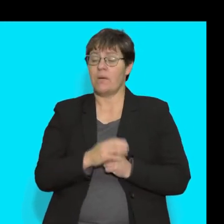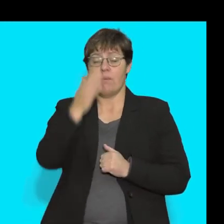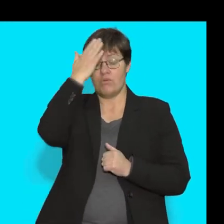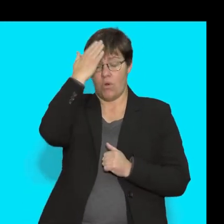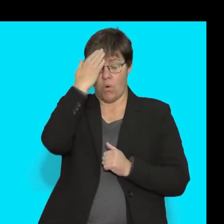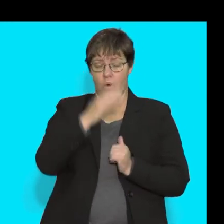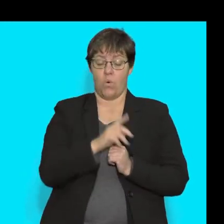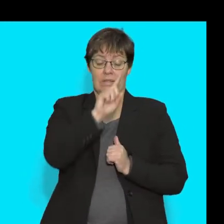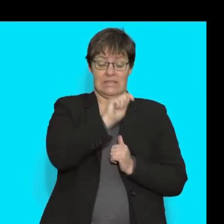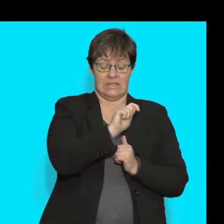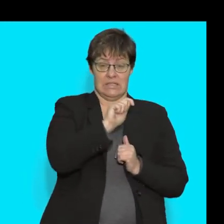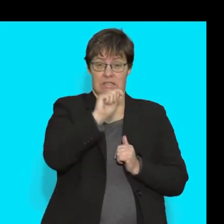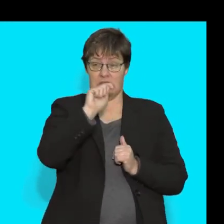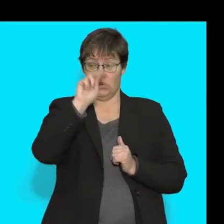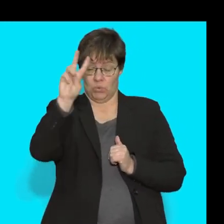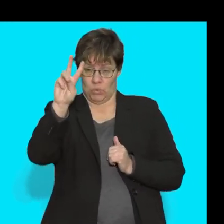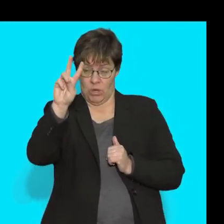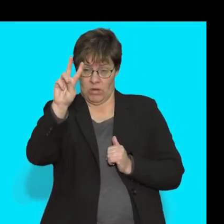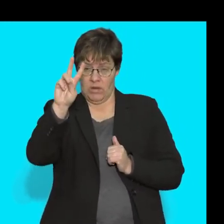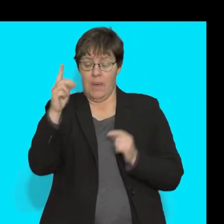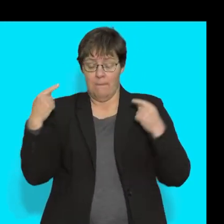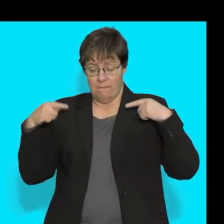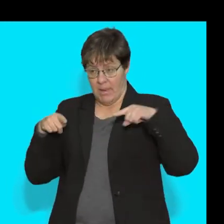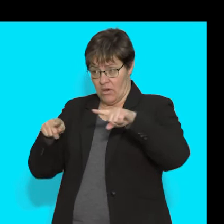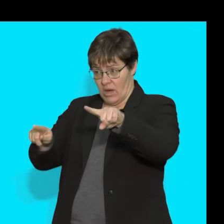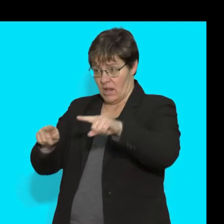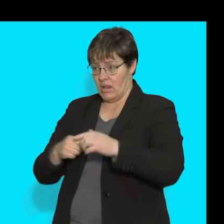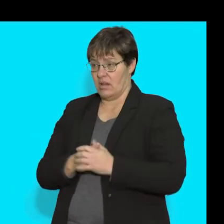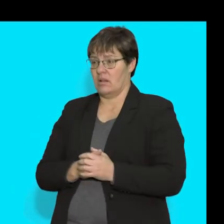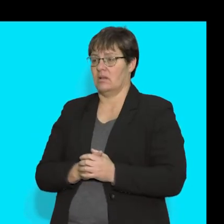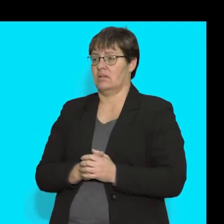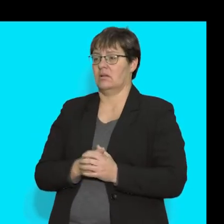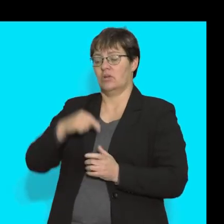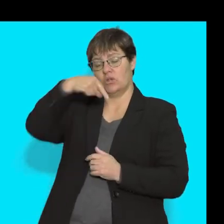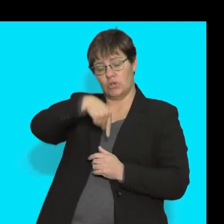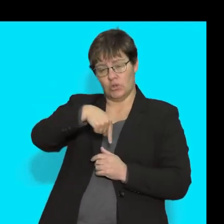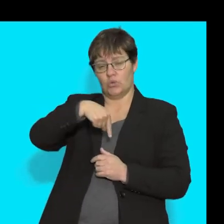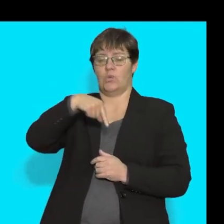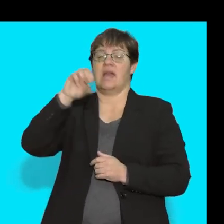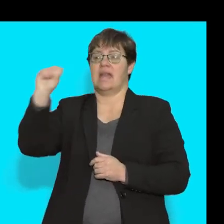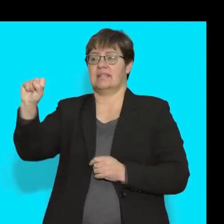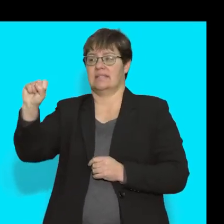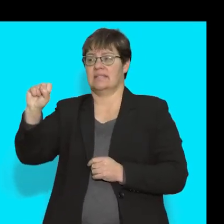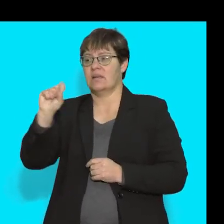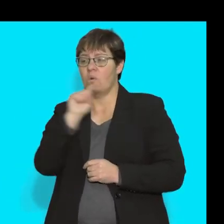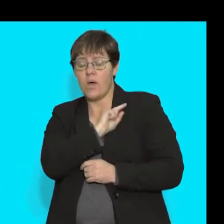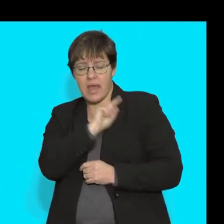that TU is going to be parallel QS because